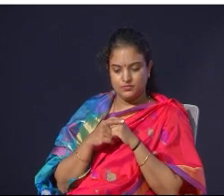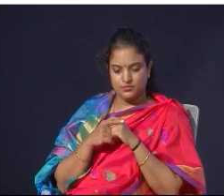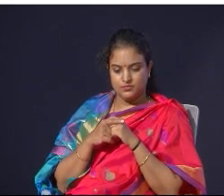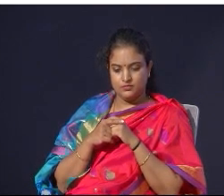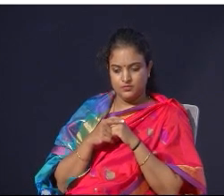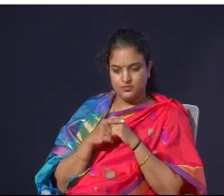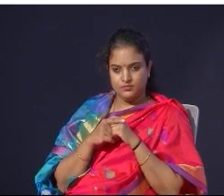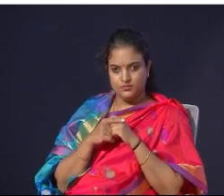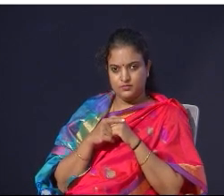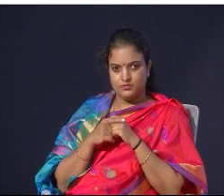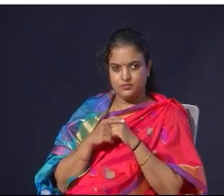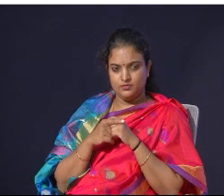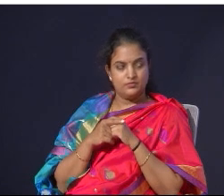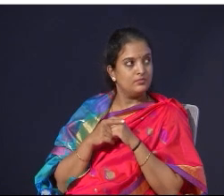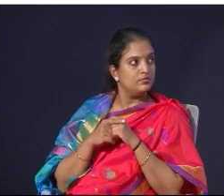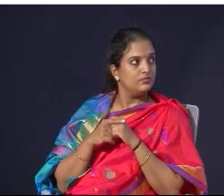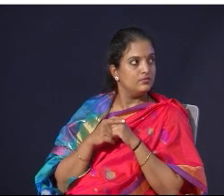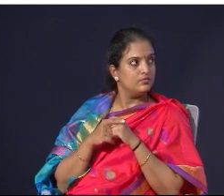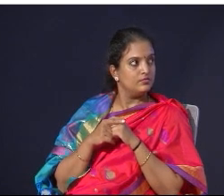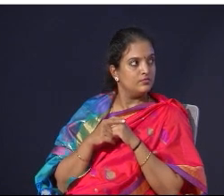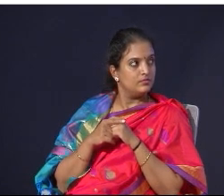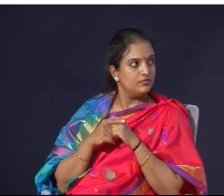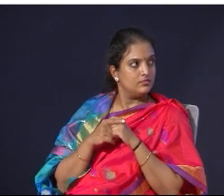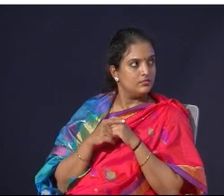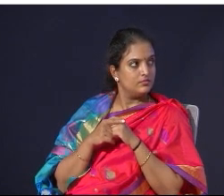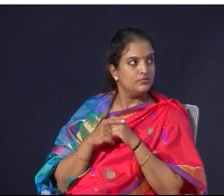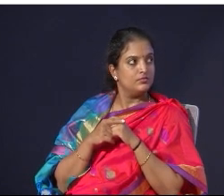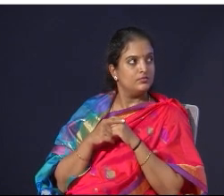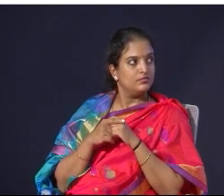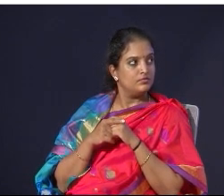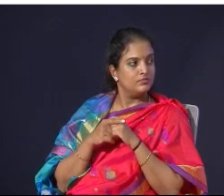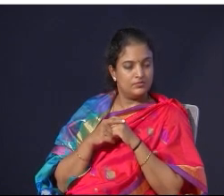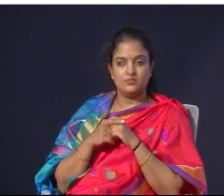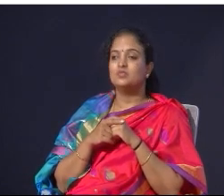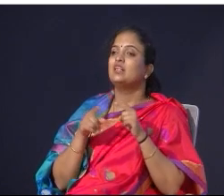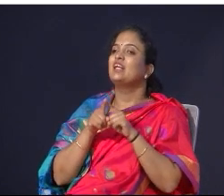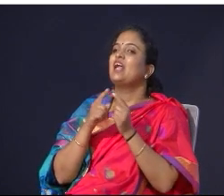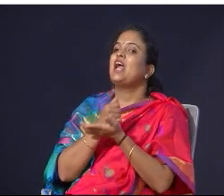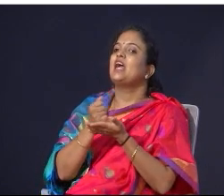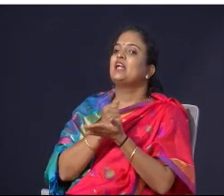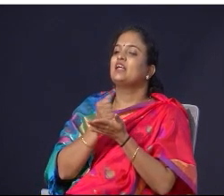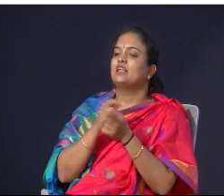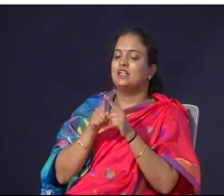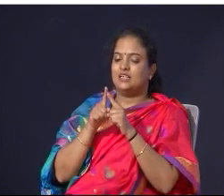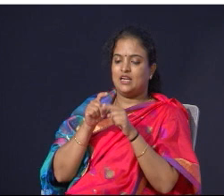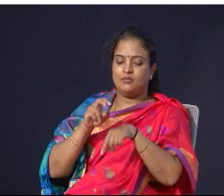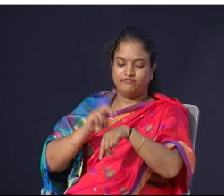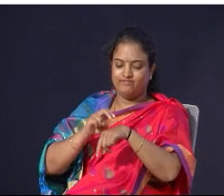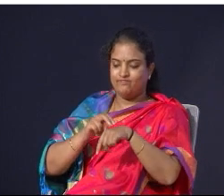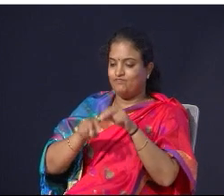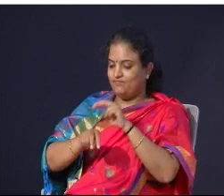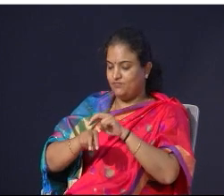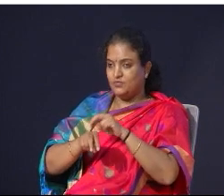stimulation, like Dr. Zair was telling us to tap the, the temples. So there are various tappings of the brain. They're called handle